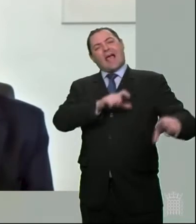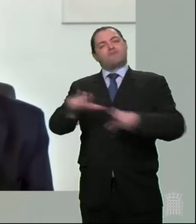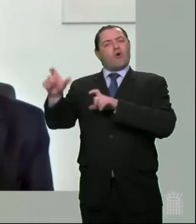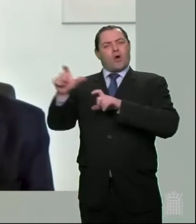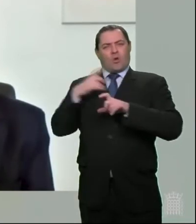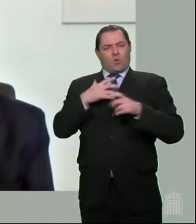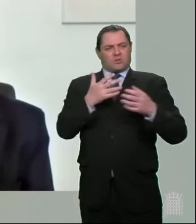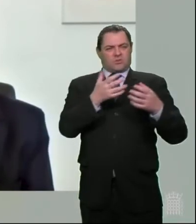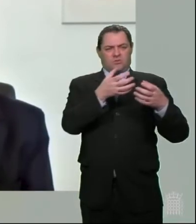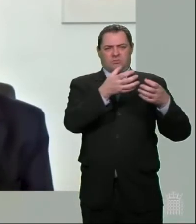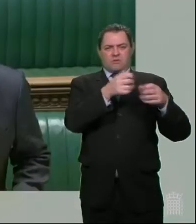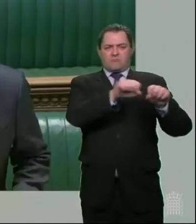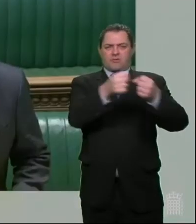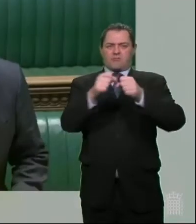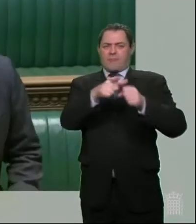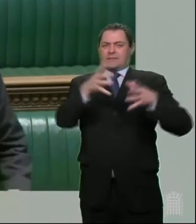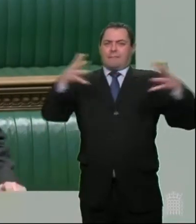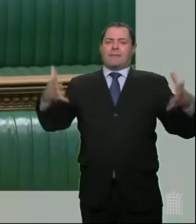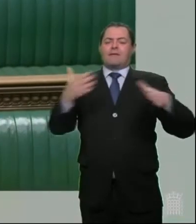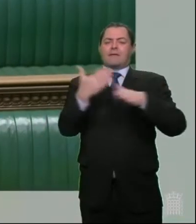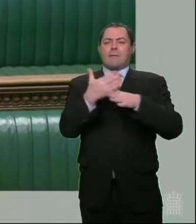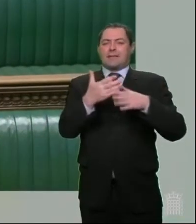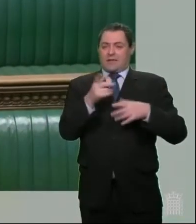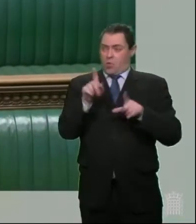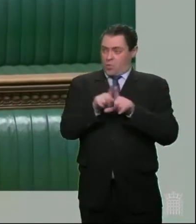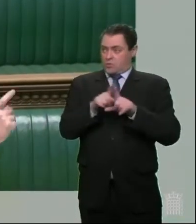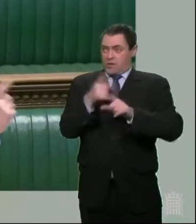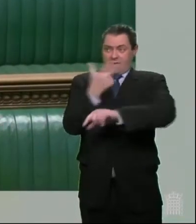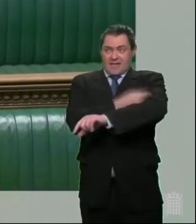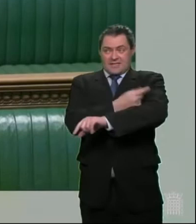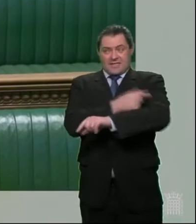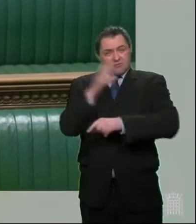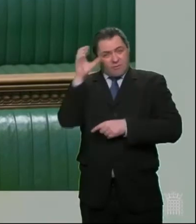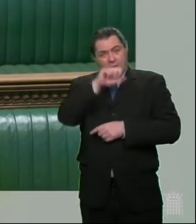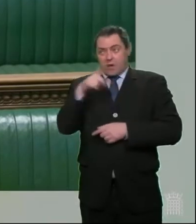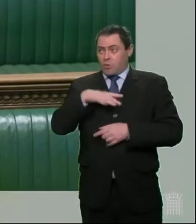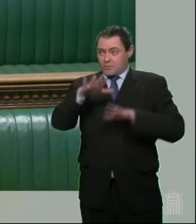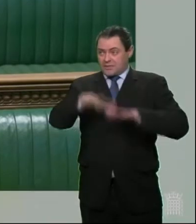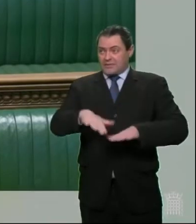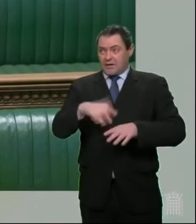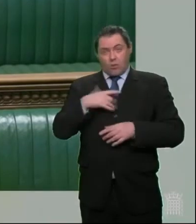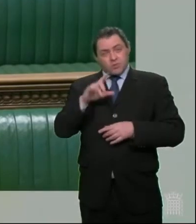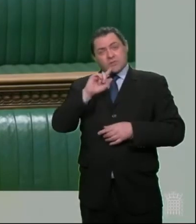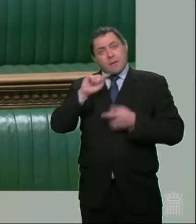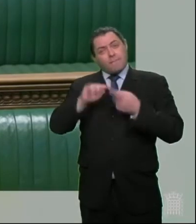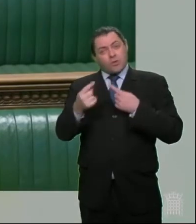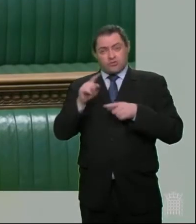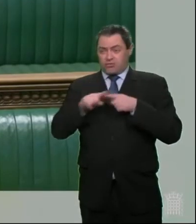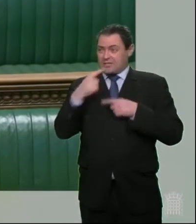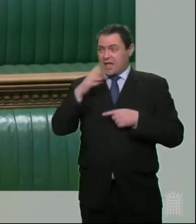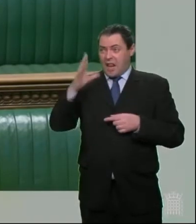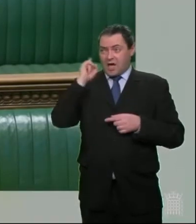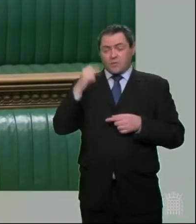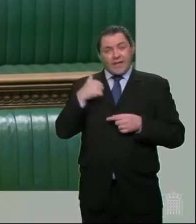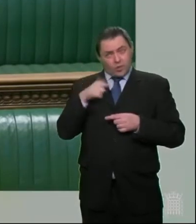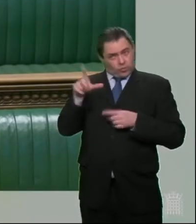Mr. Speaker, that made those vaccines possible. And he actually attacked the vaccine task force. I know you want me to sit down, Mr. Speaker. I want to make this point because I tried to make it last week and you saw